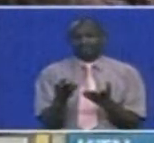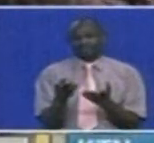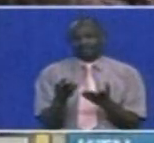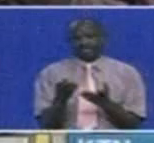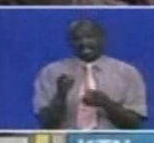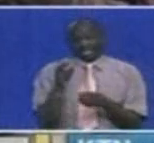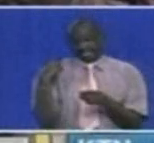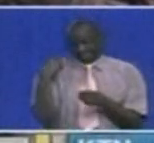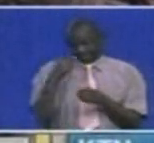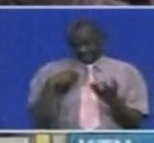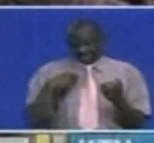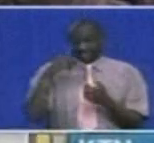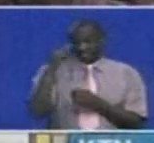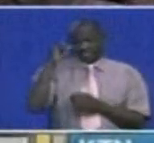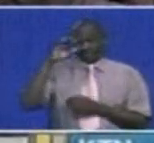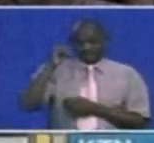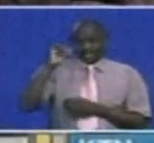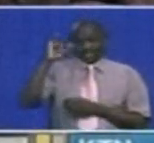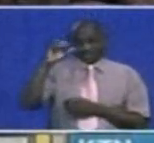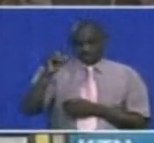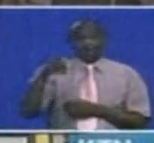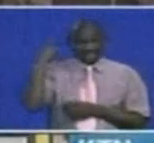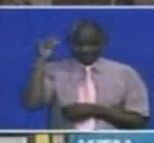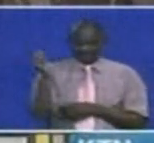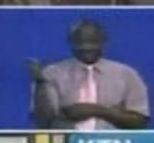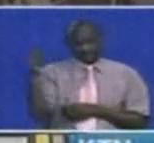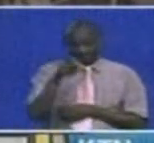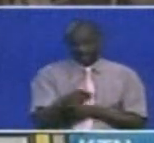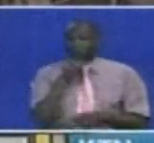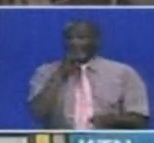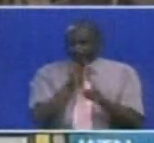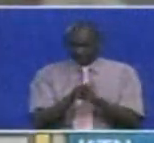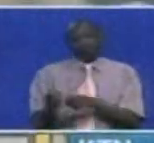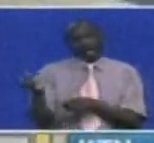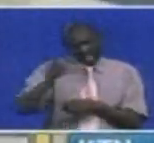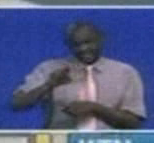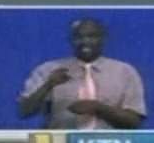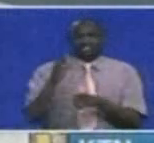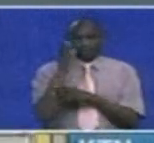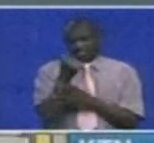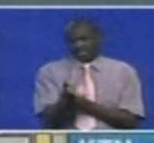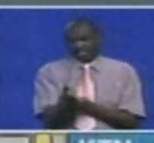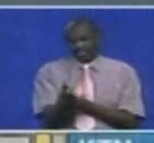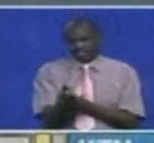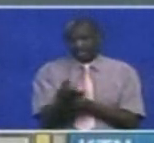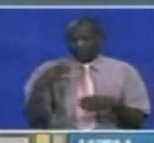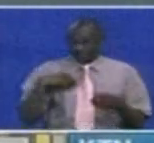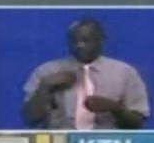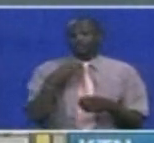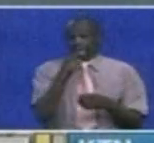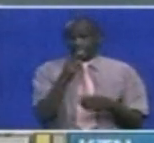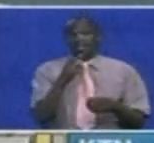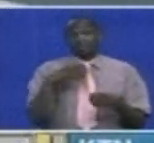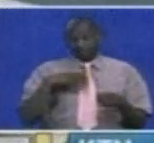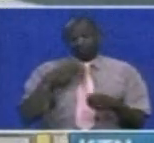Inspector General David Kimayo was in Turkana last month promising to beef up security. To assure the residents that there's